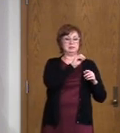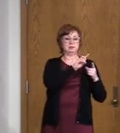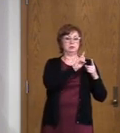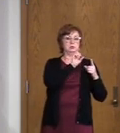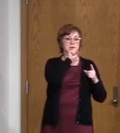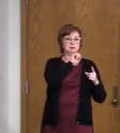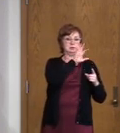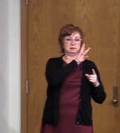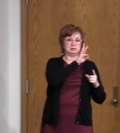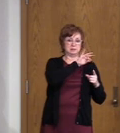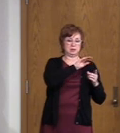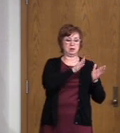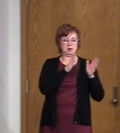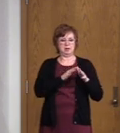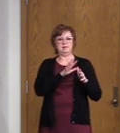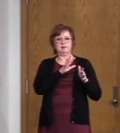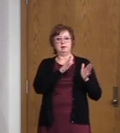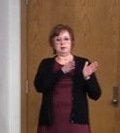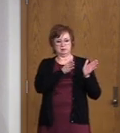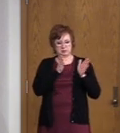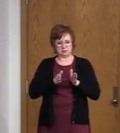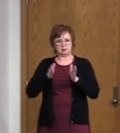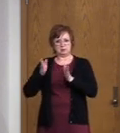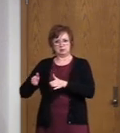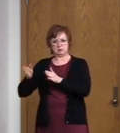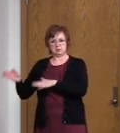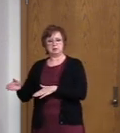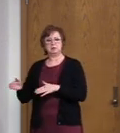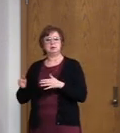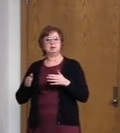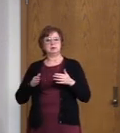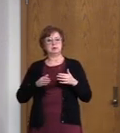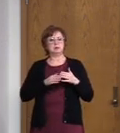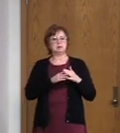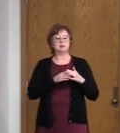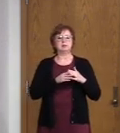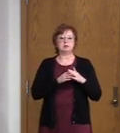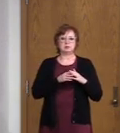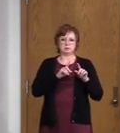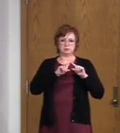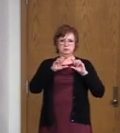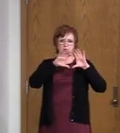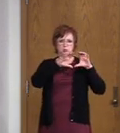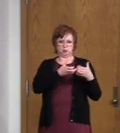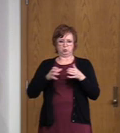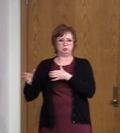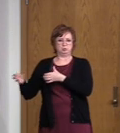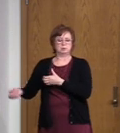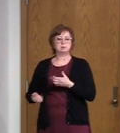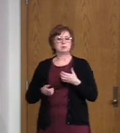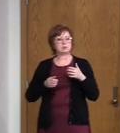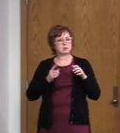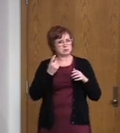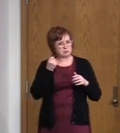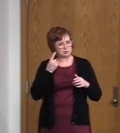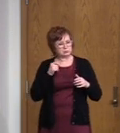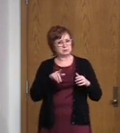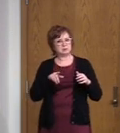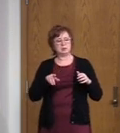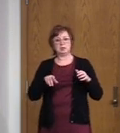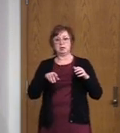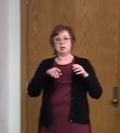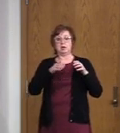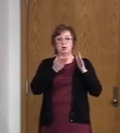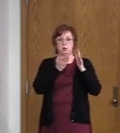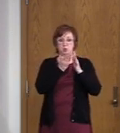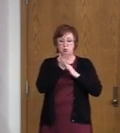to our 18 and 16-year-olds to 29-year-olds. And at the same time, those vulnerable populations will be fit in